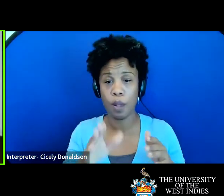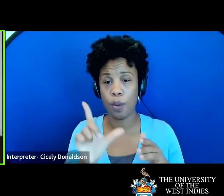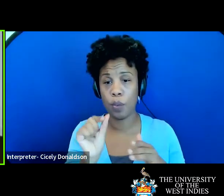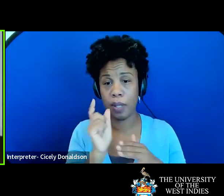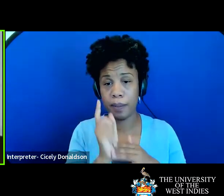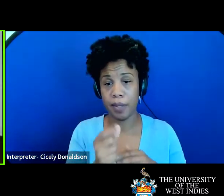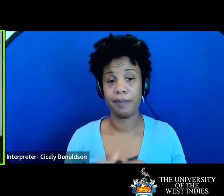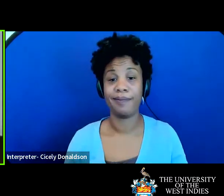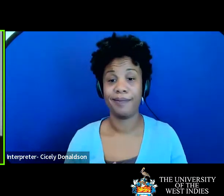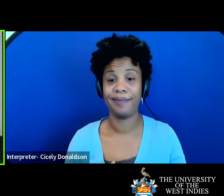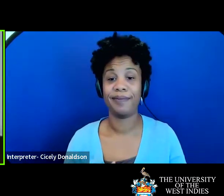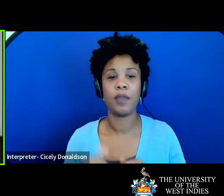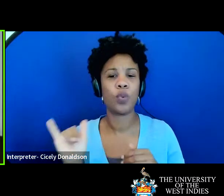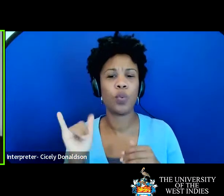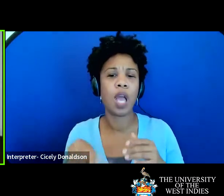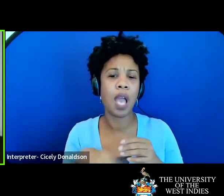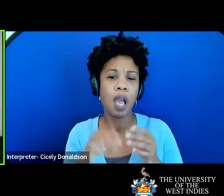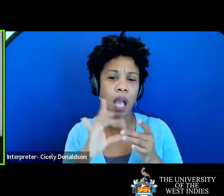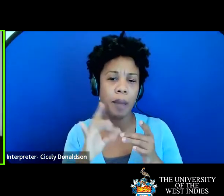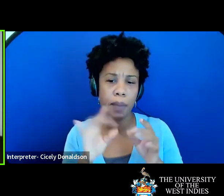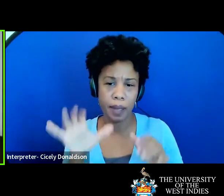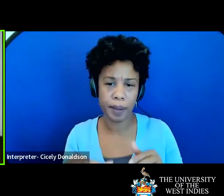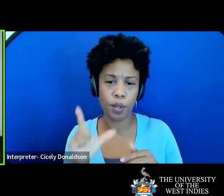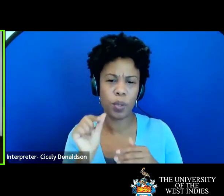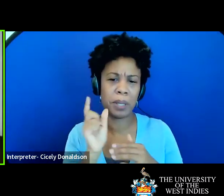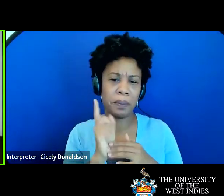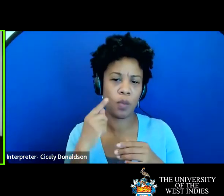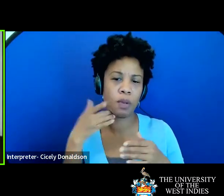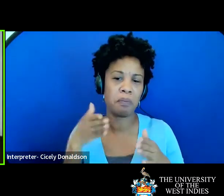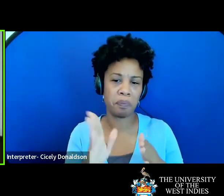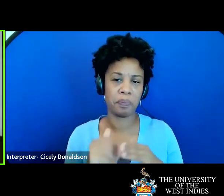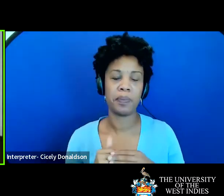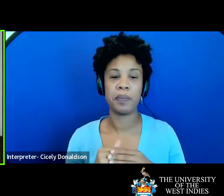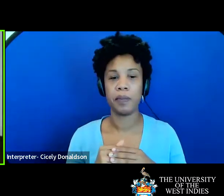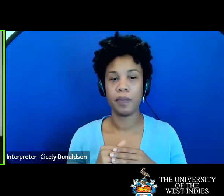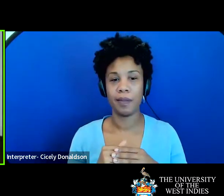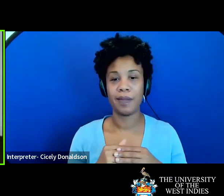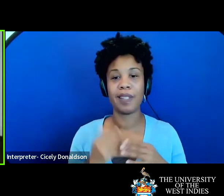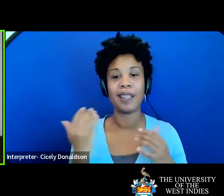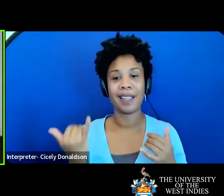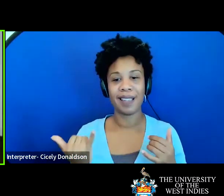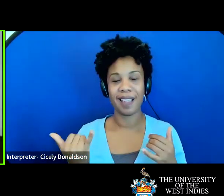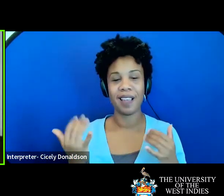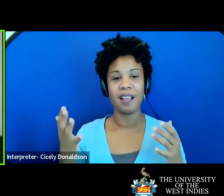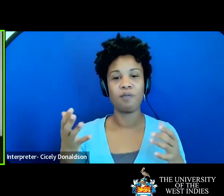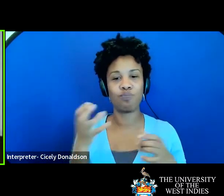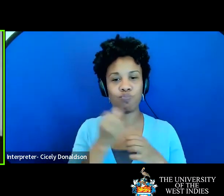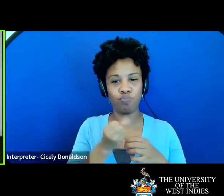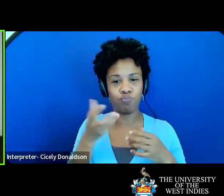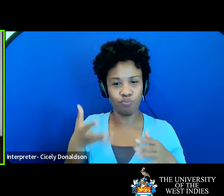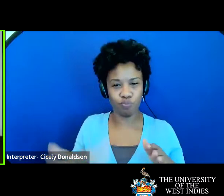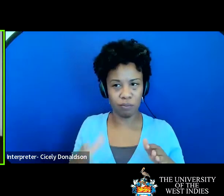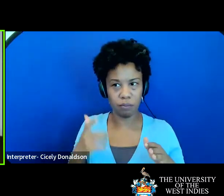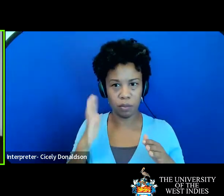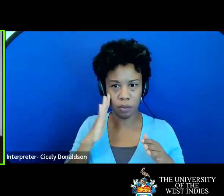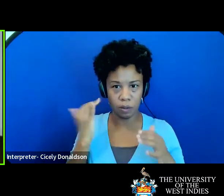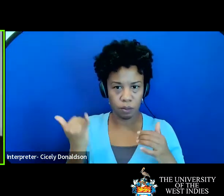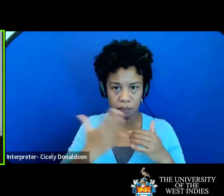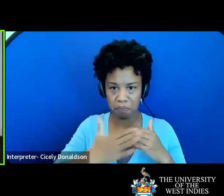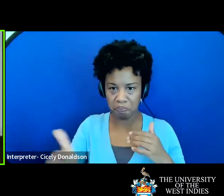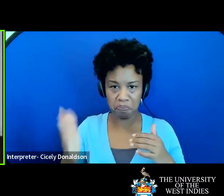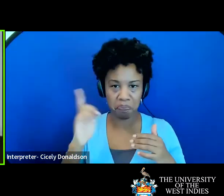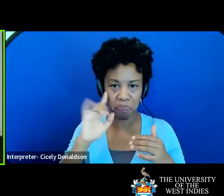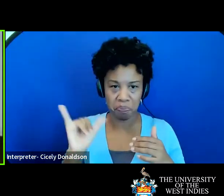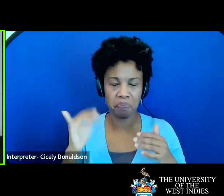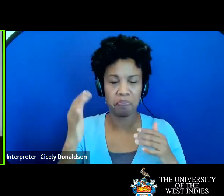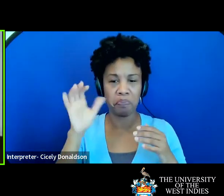now we begin with, now that I've done the overview, we will begin our